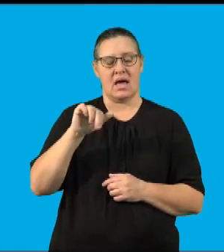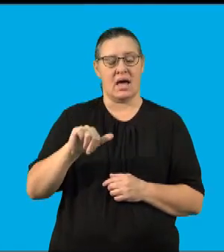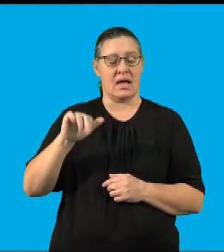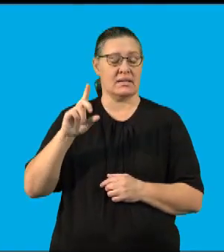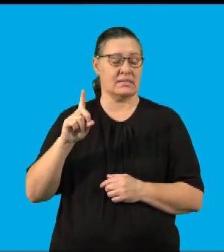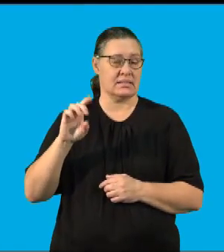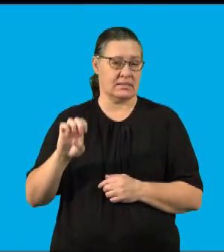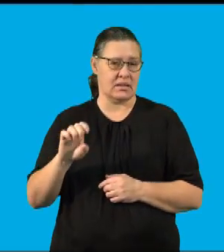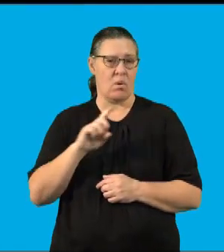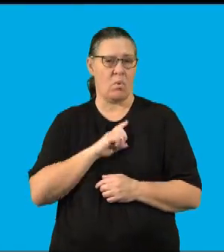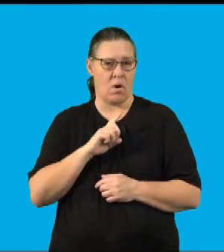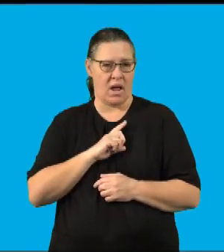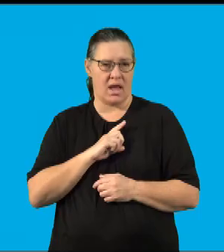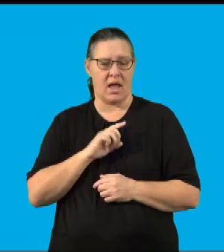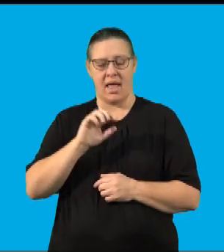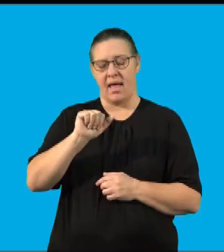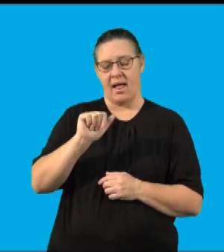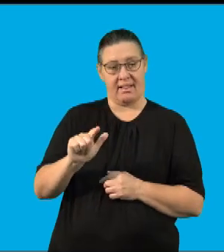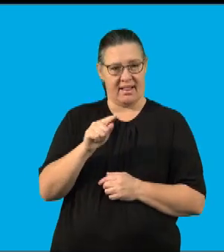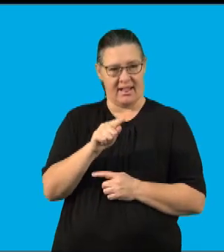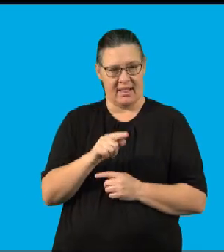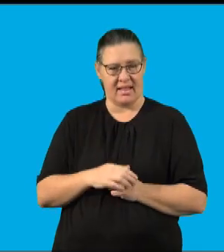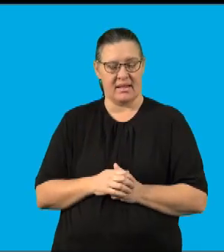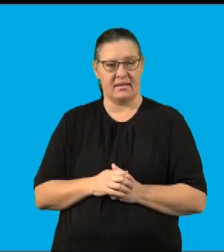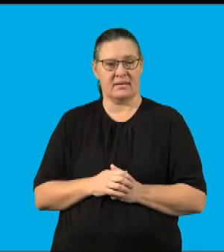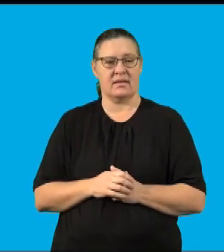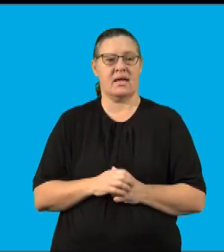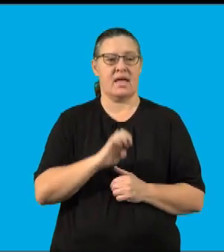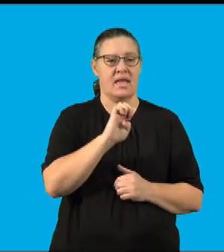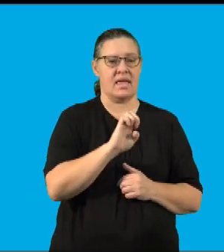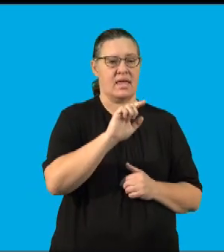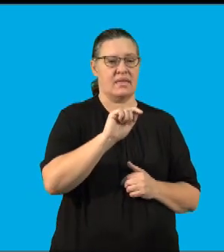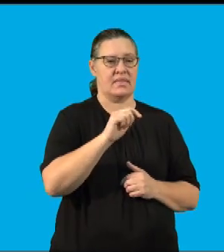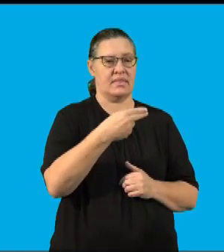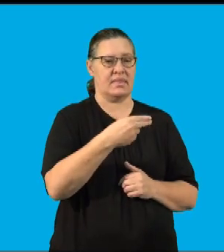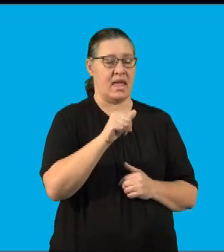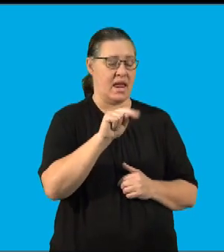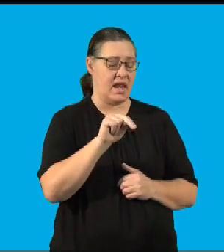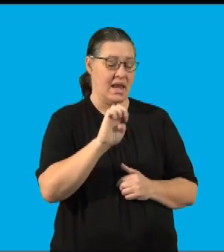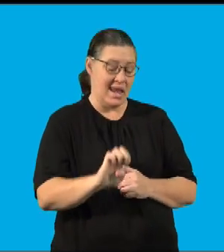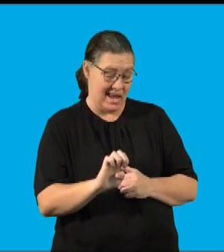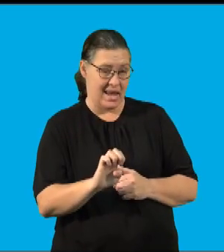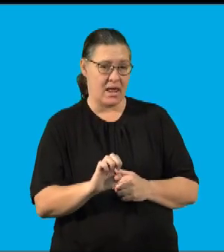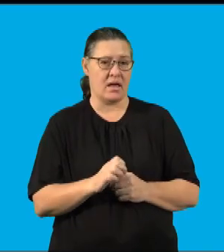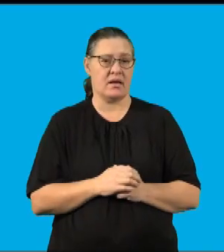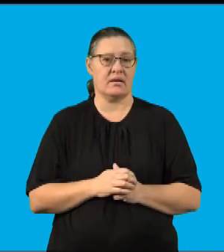It's an aldehyde because of the suffix al. And then we have ethane, and that is an alkane